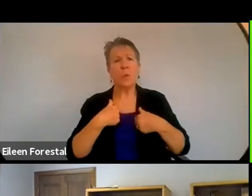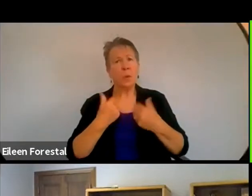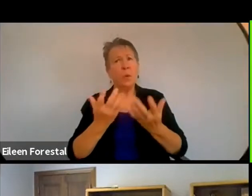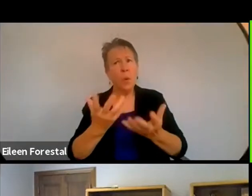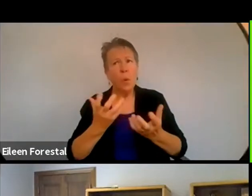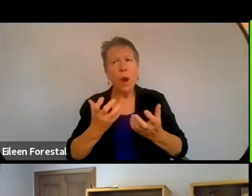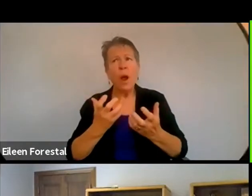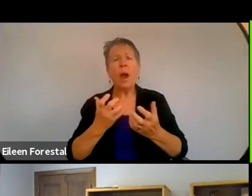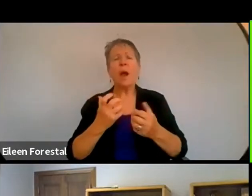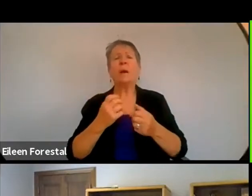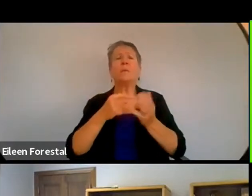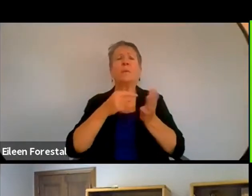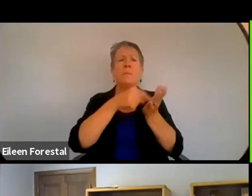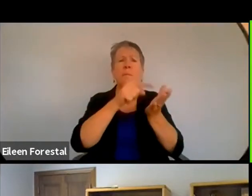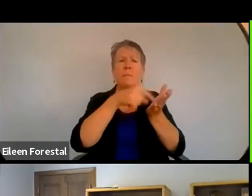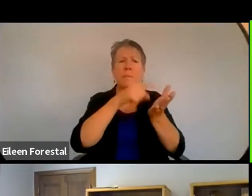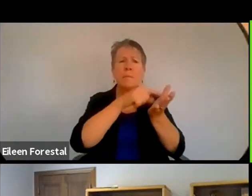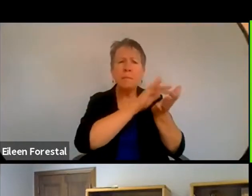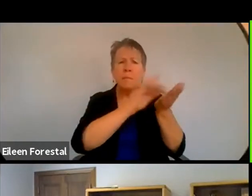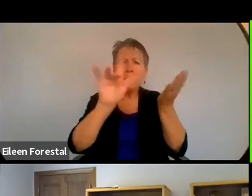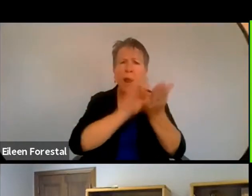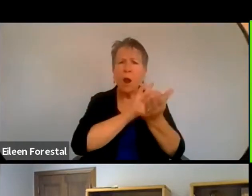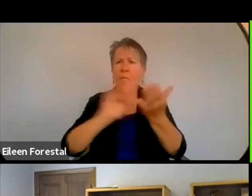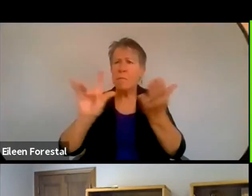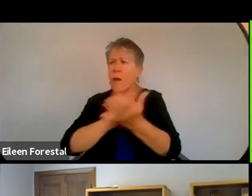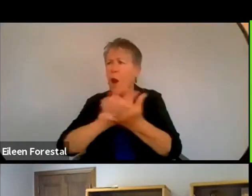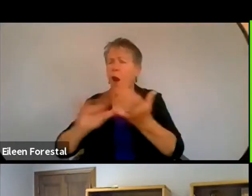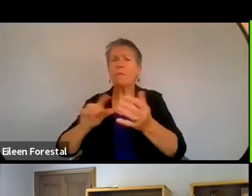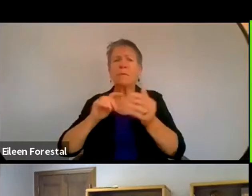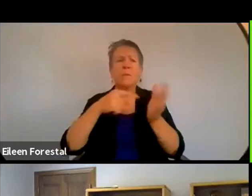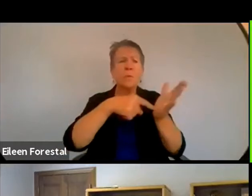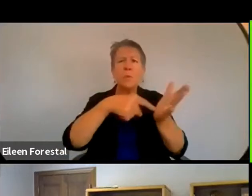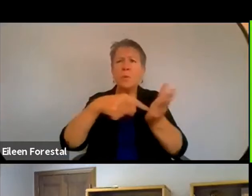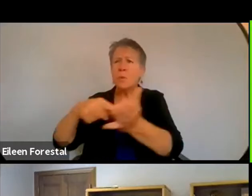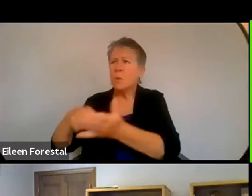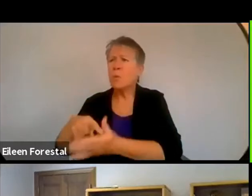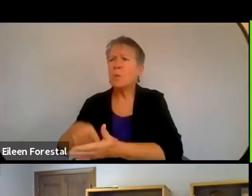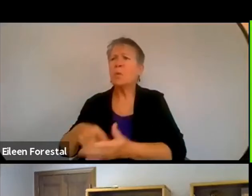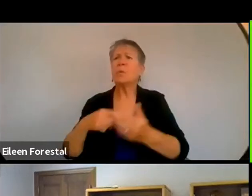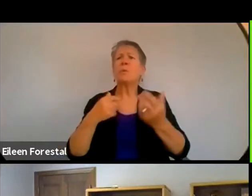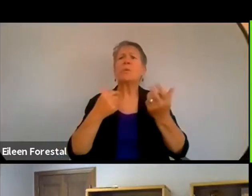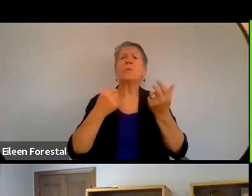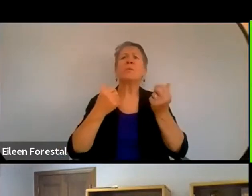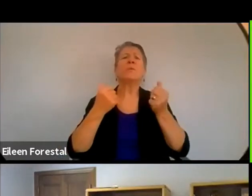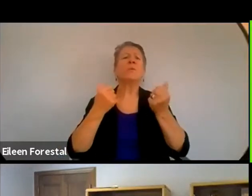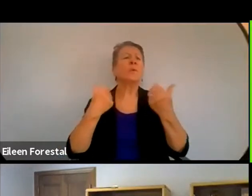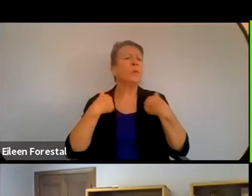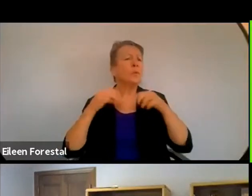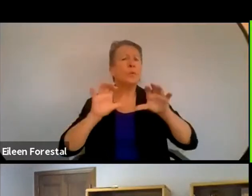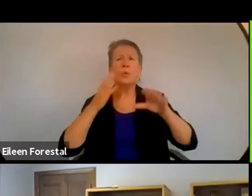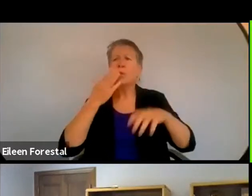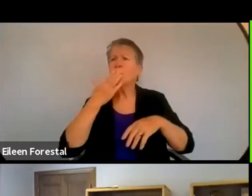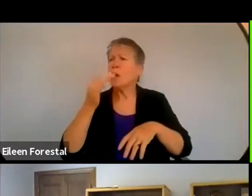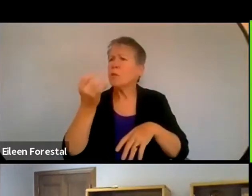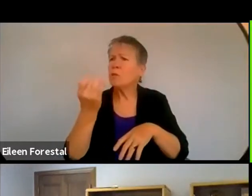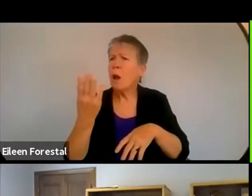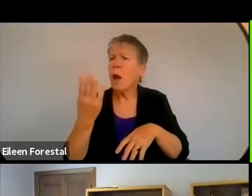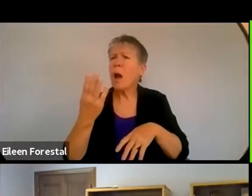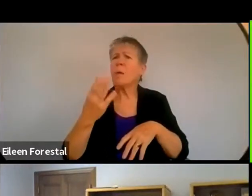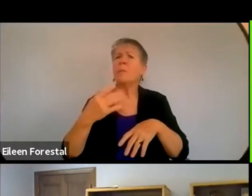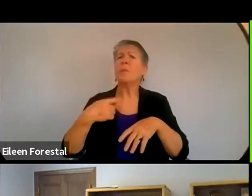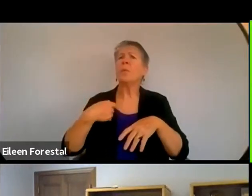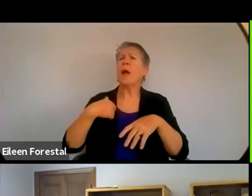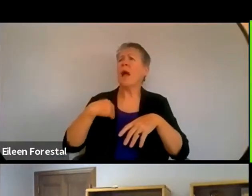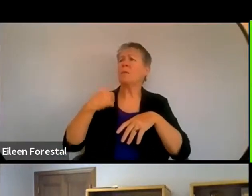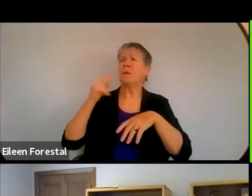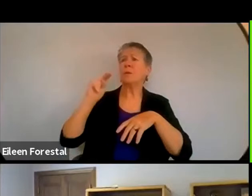that. We made enormous progress on things like pension payments, 3 record pension payments in a